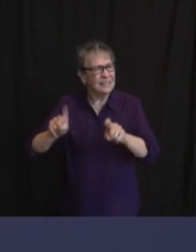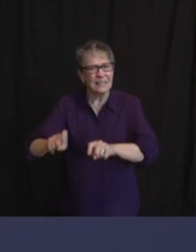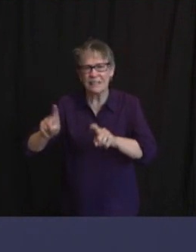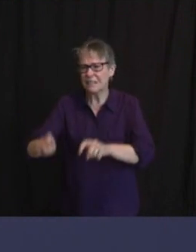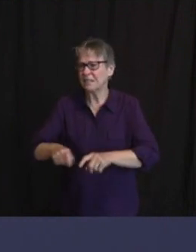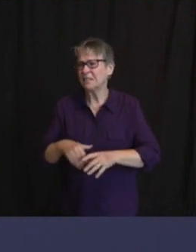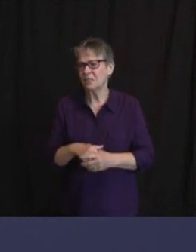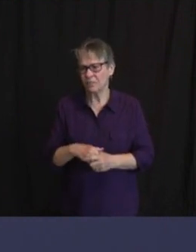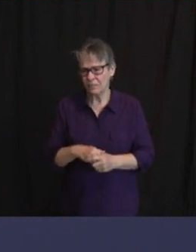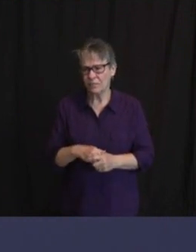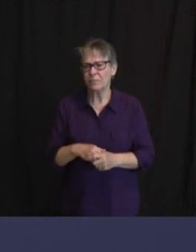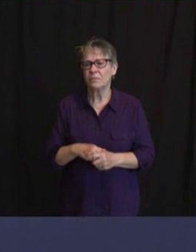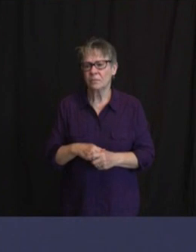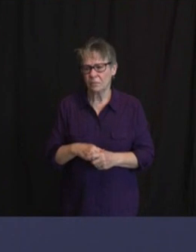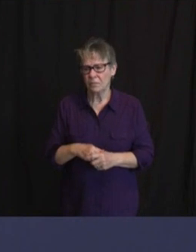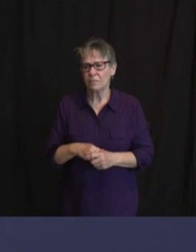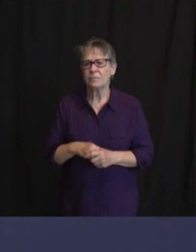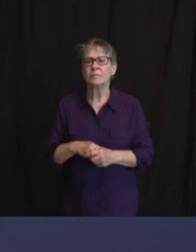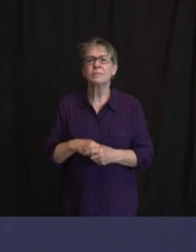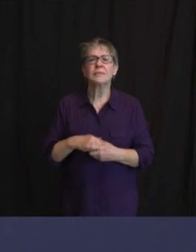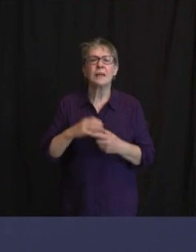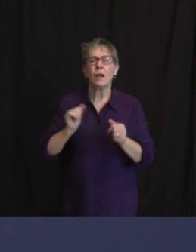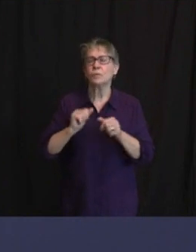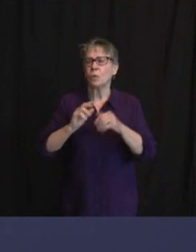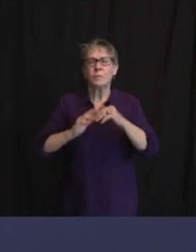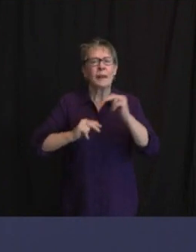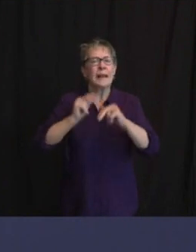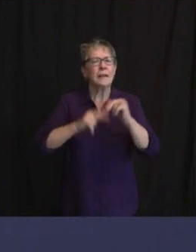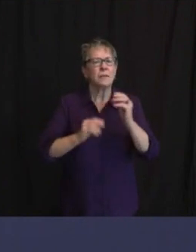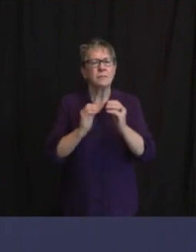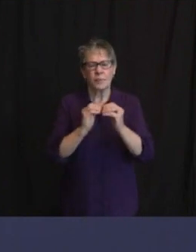Tan, Colonel Callahan, Director Maples,